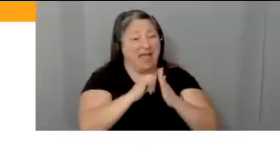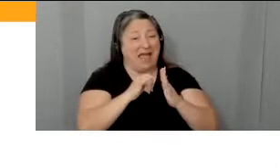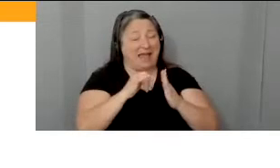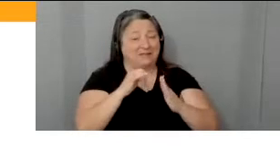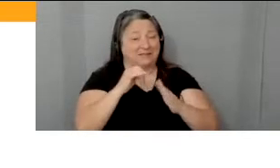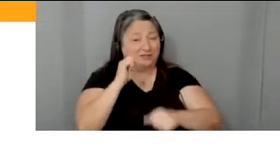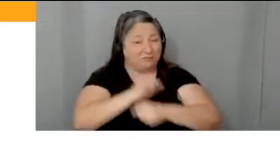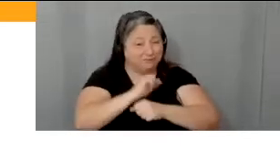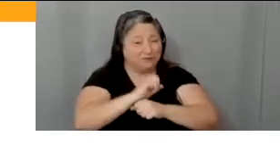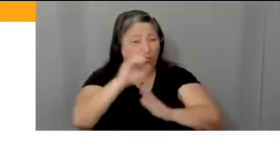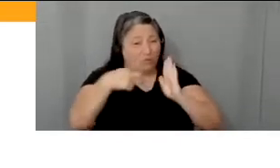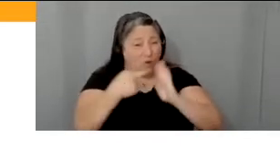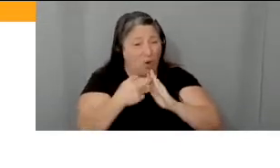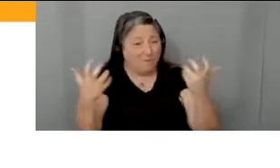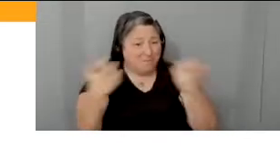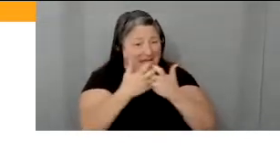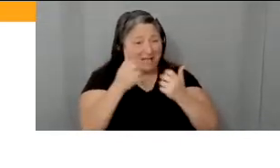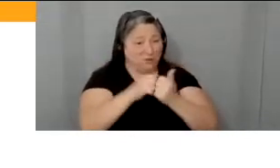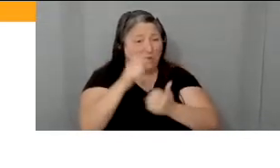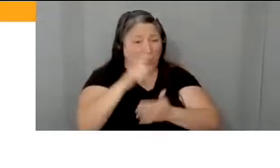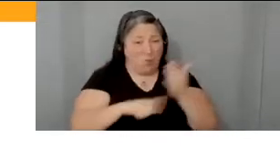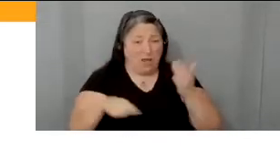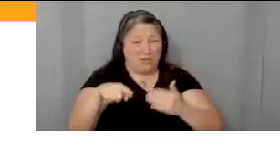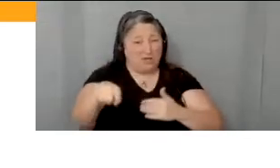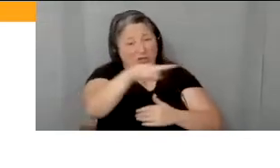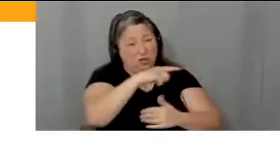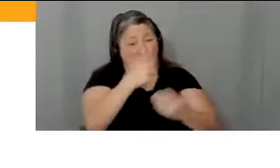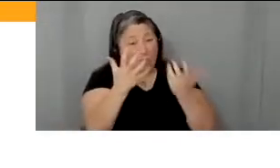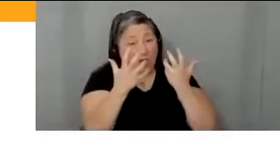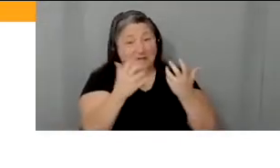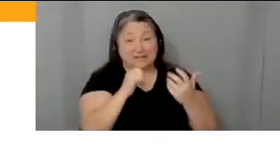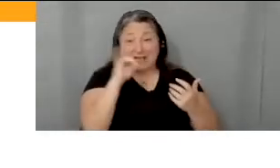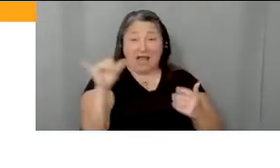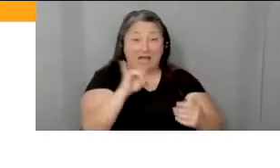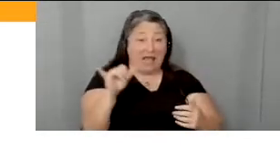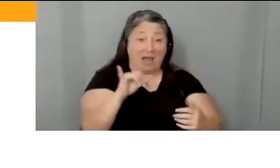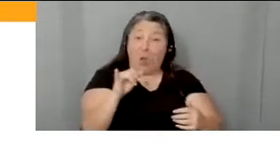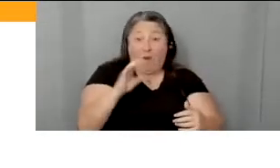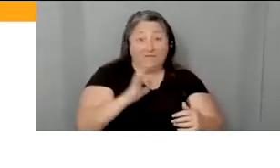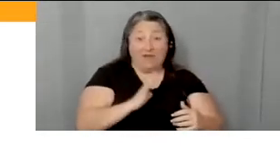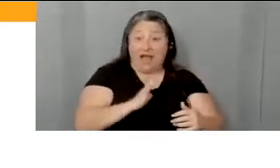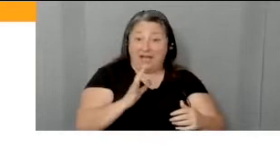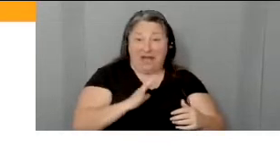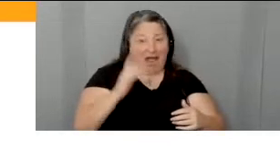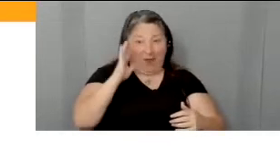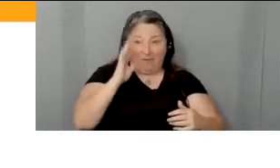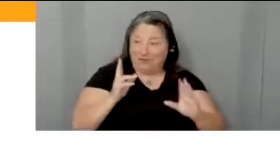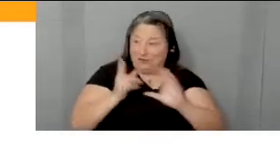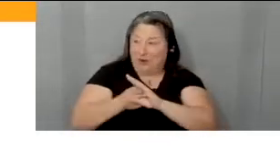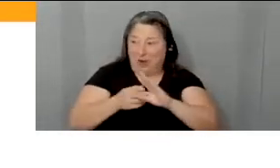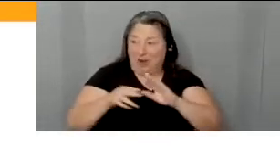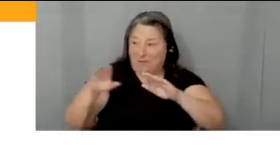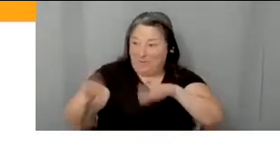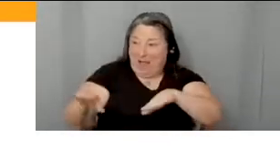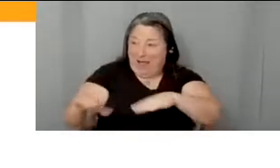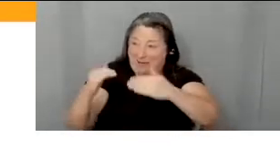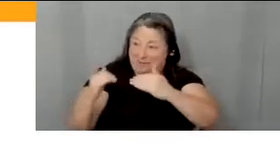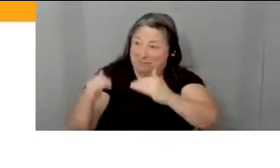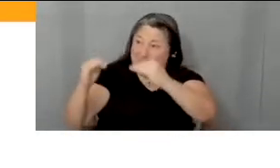And know that there isn't going to be just this like up and to the right type of trajectory. The world is sort of a jungle